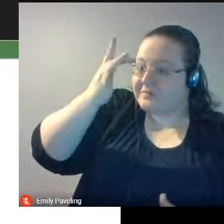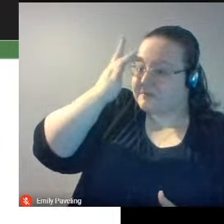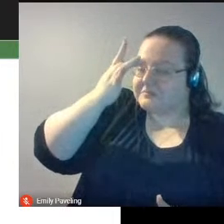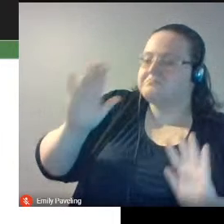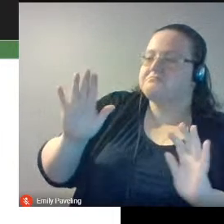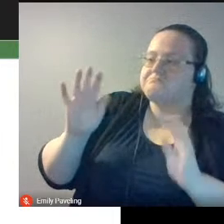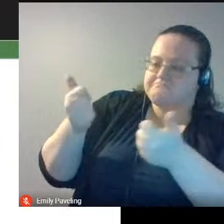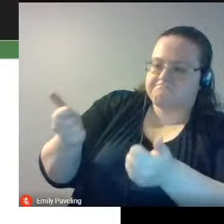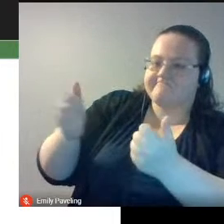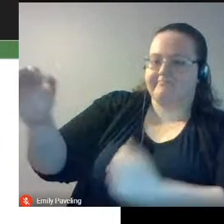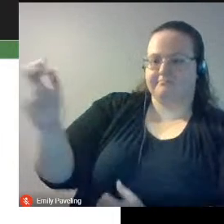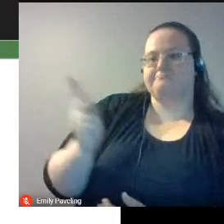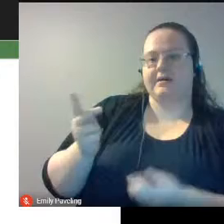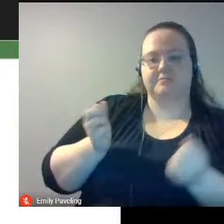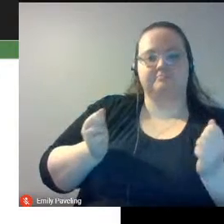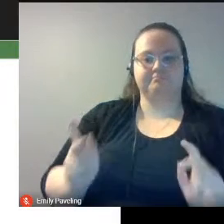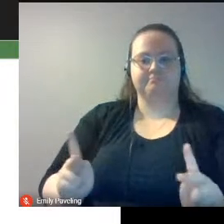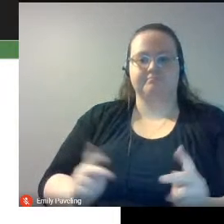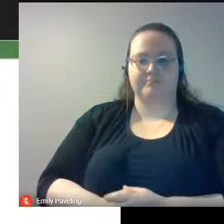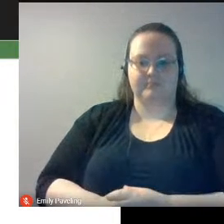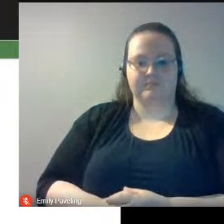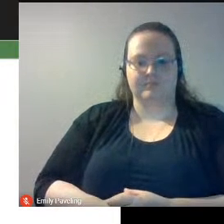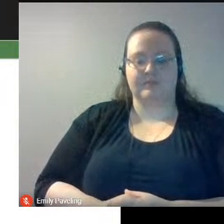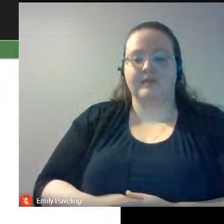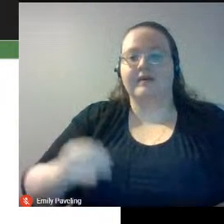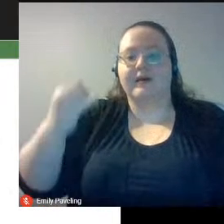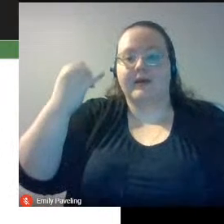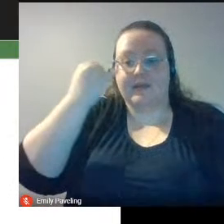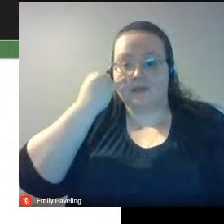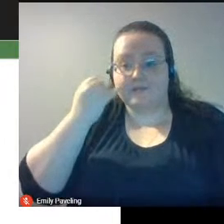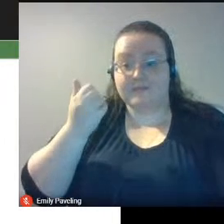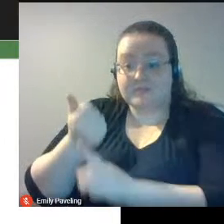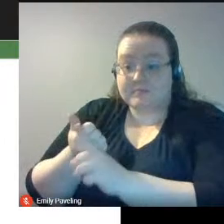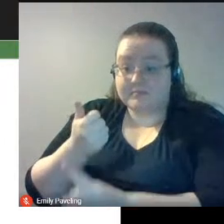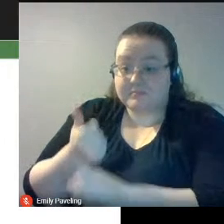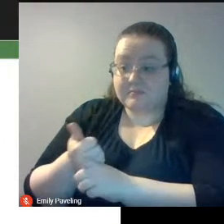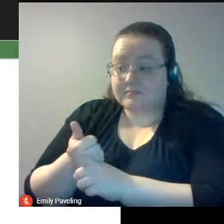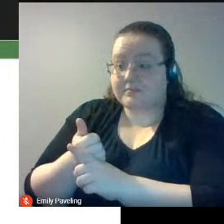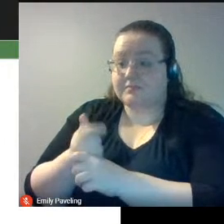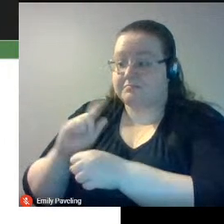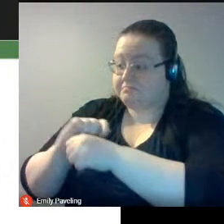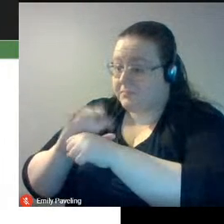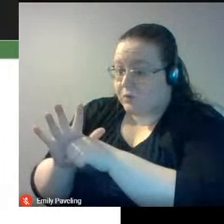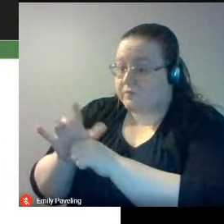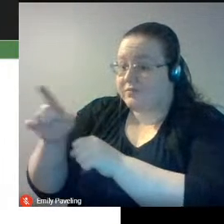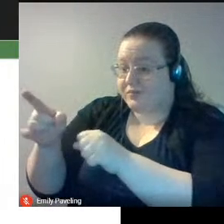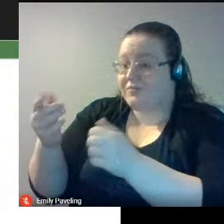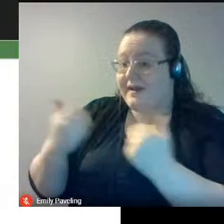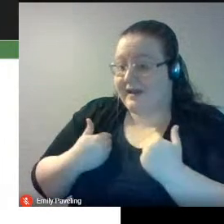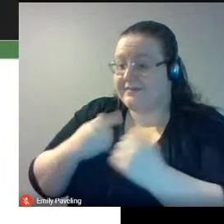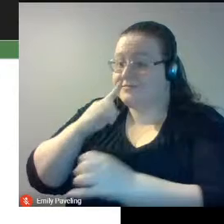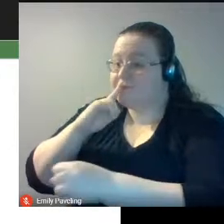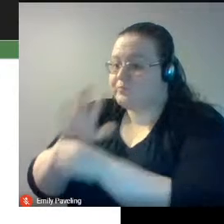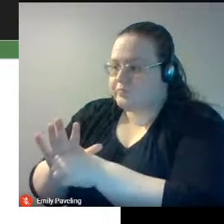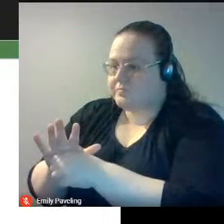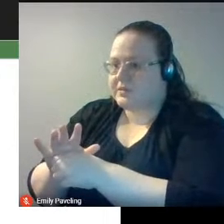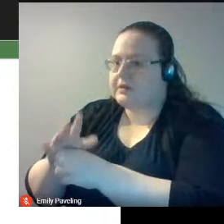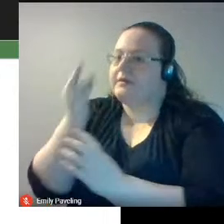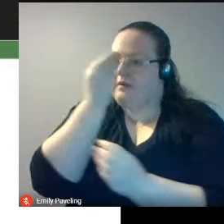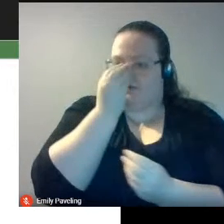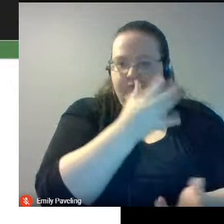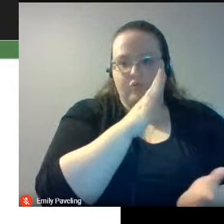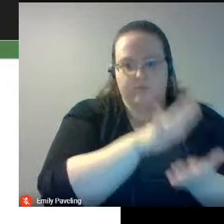COVID-19, Halton Region Public Health will notify the individual and the school and provide further information on